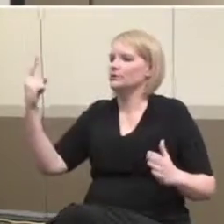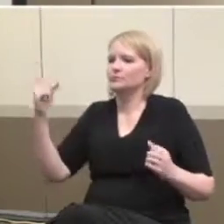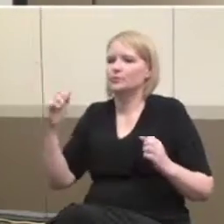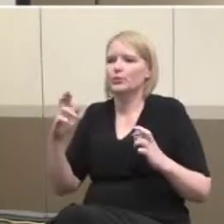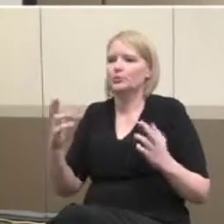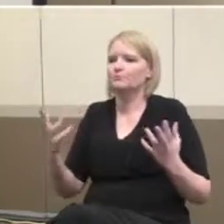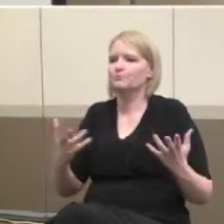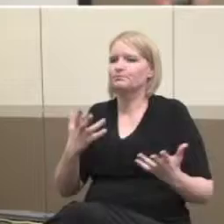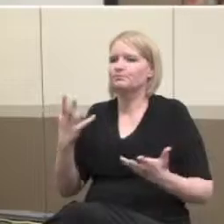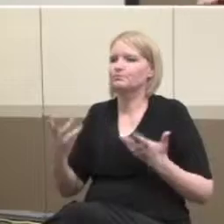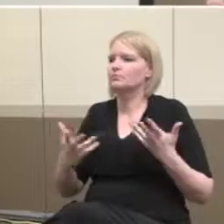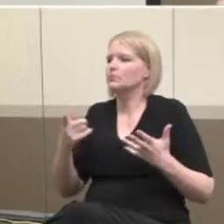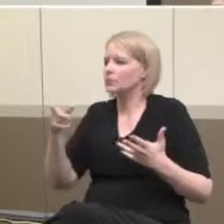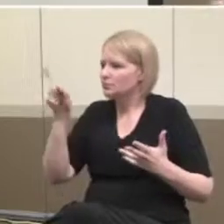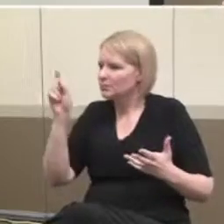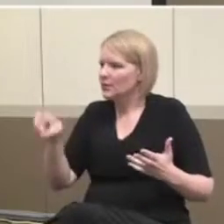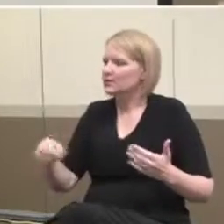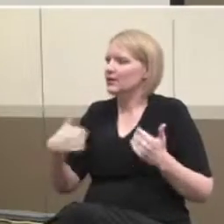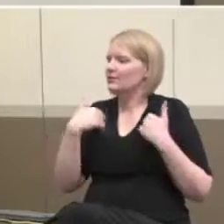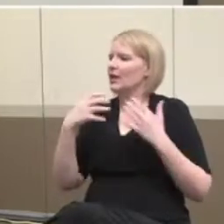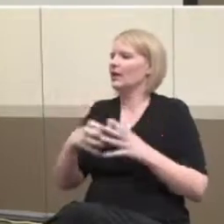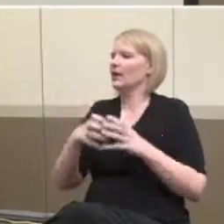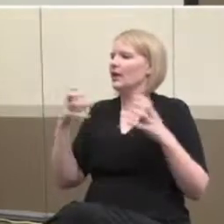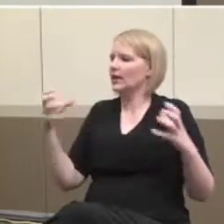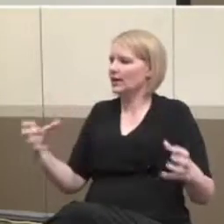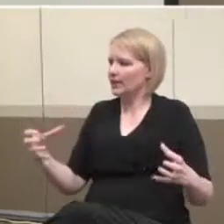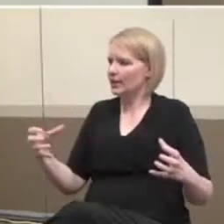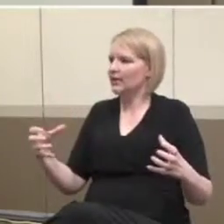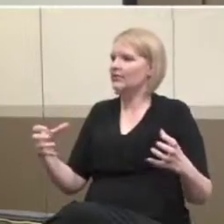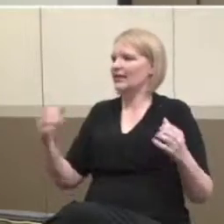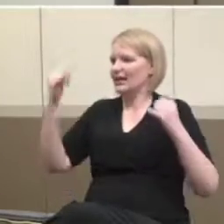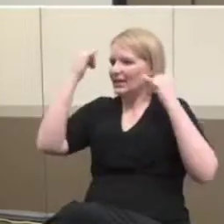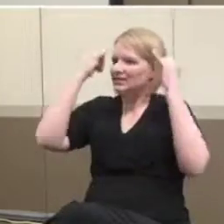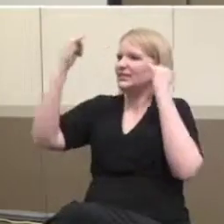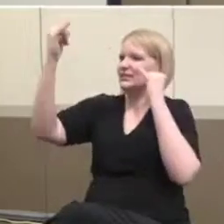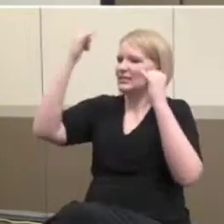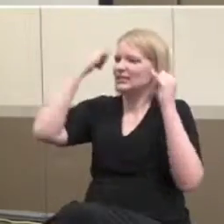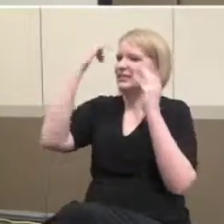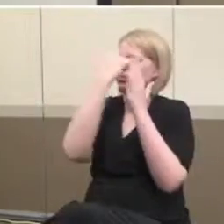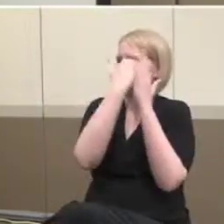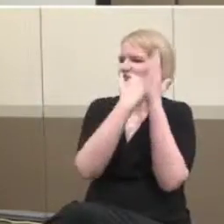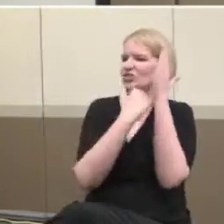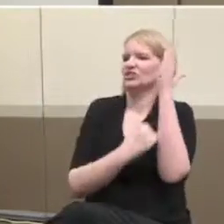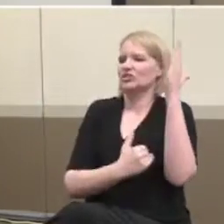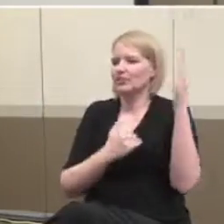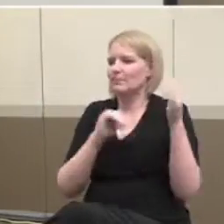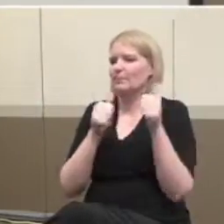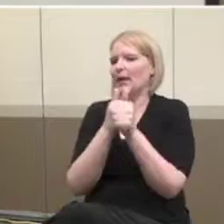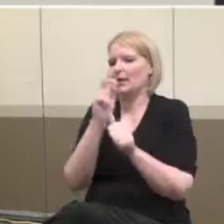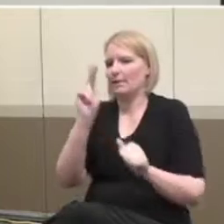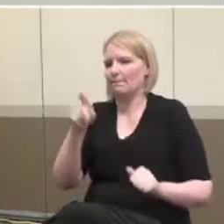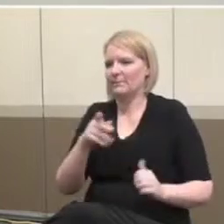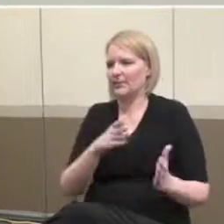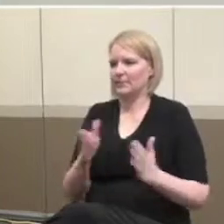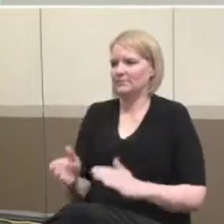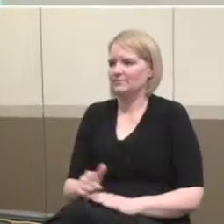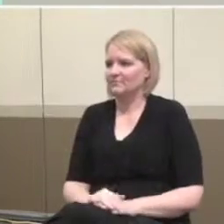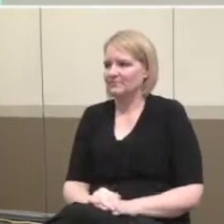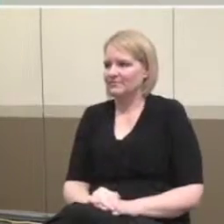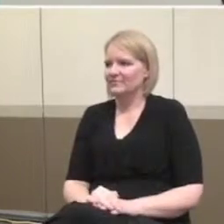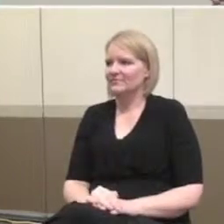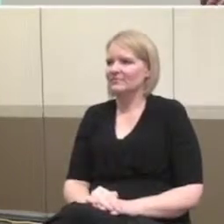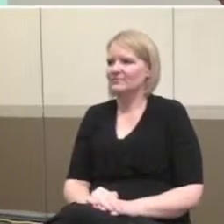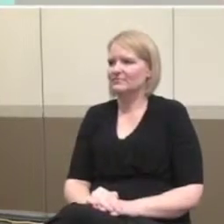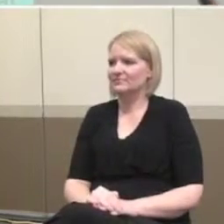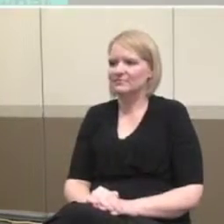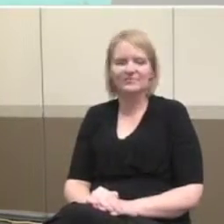minutes. So, you really have to have a lot of things in mind and have your backup. I think just real